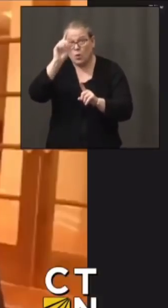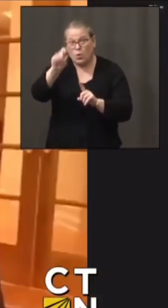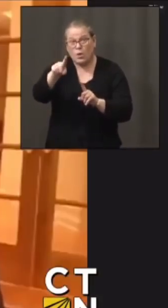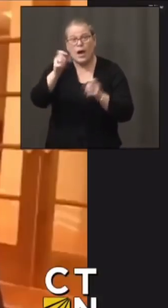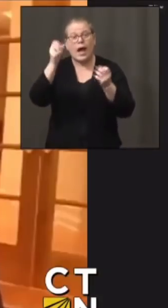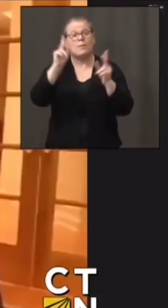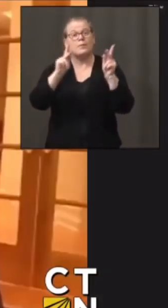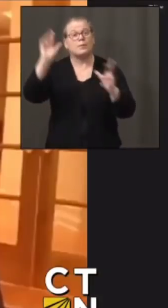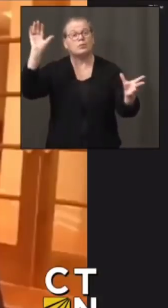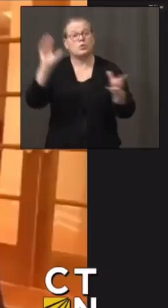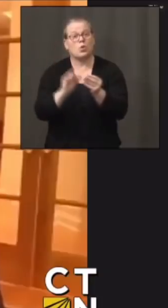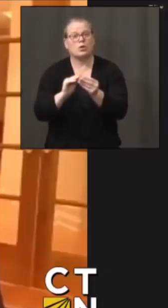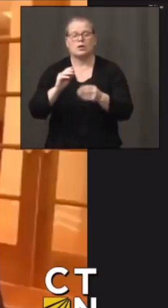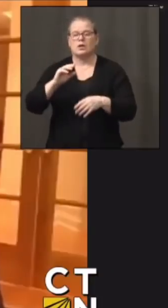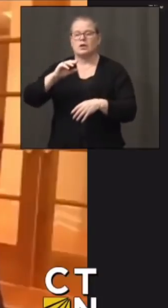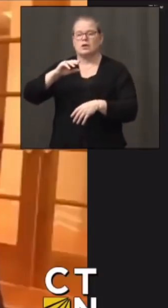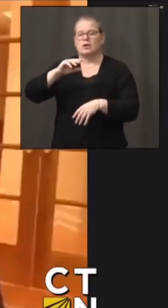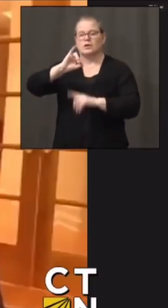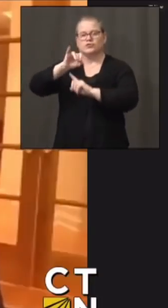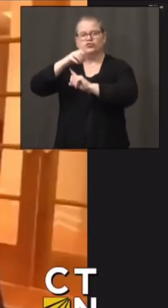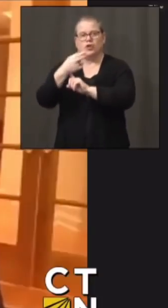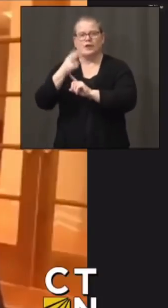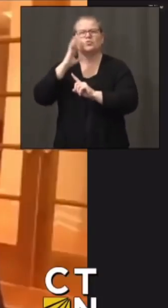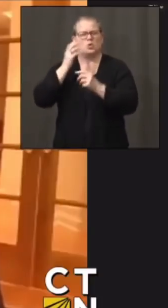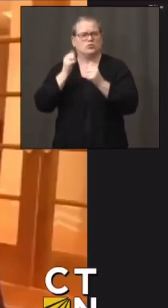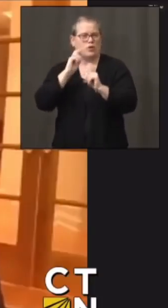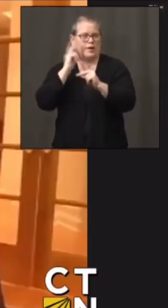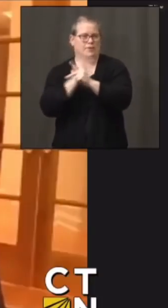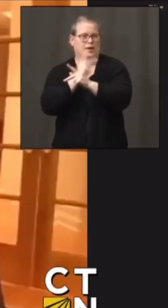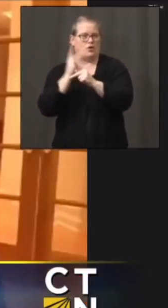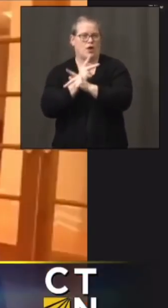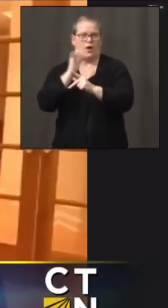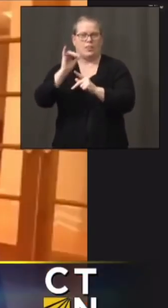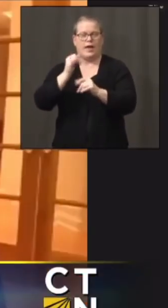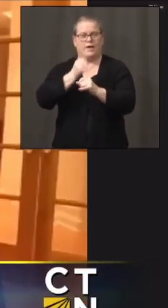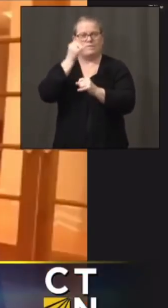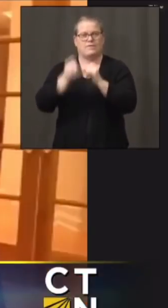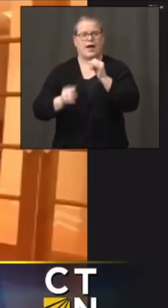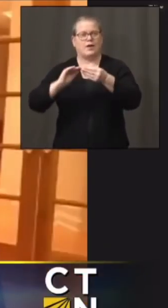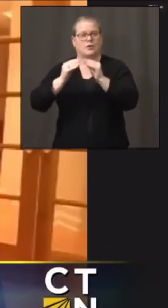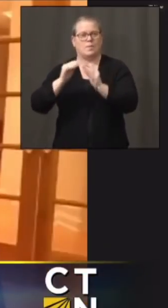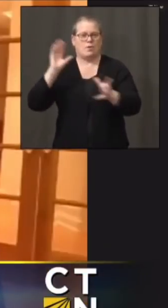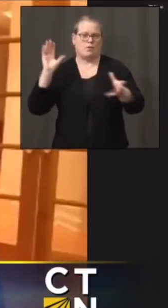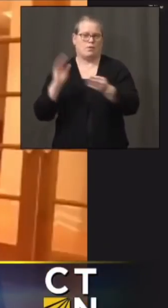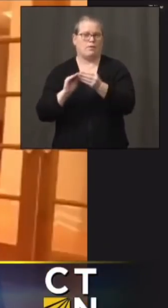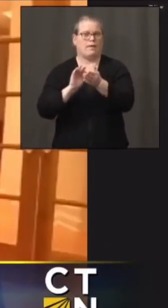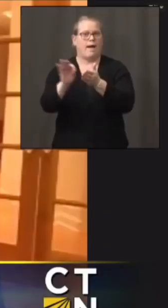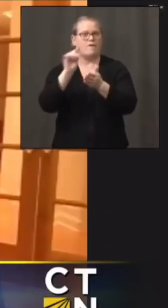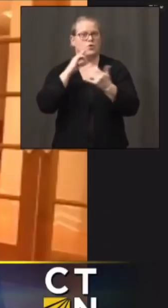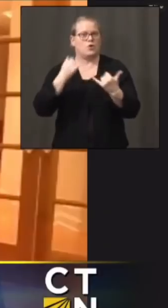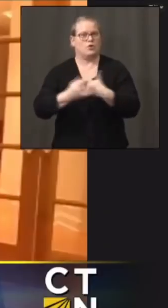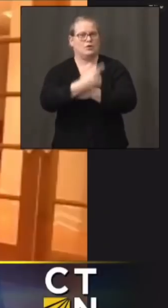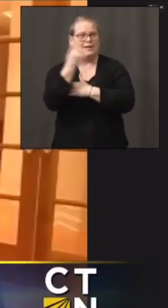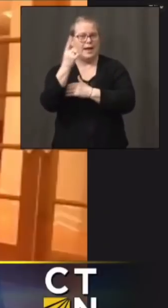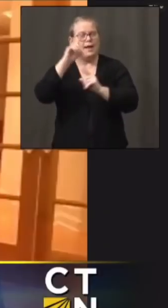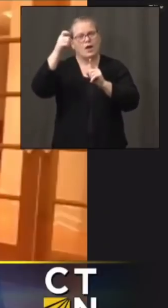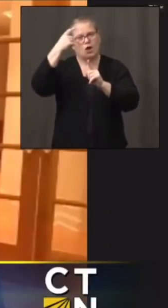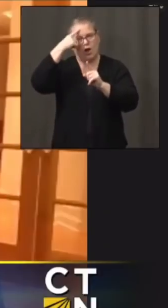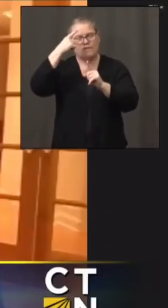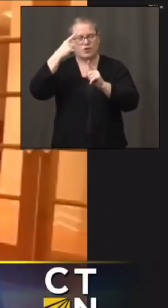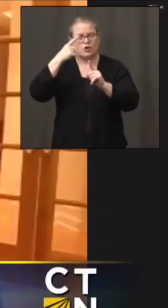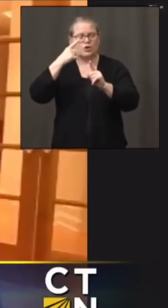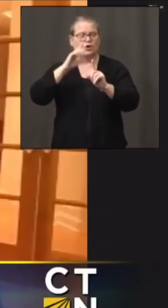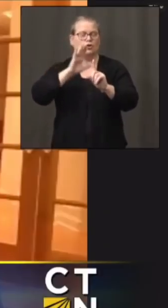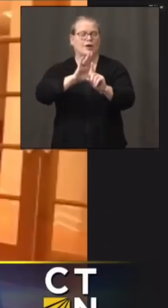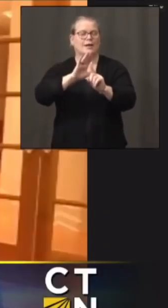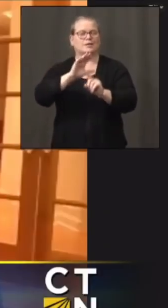We may put out we're going to try to figure out if we can collect a final count for the day, and we'll probably get that out via the governor's social